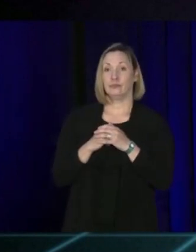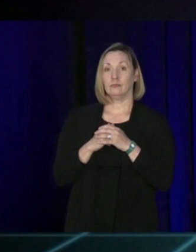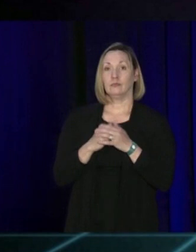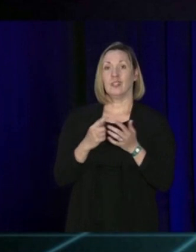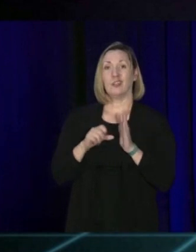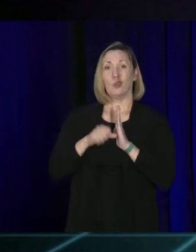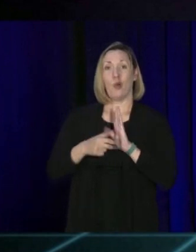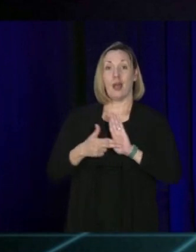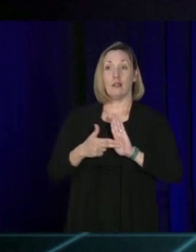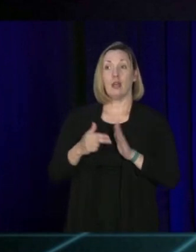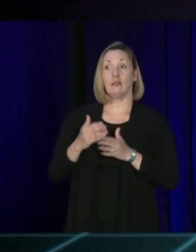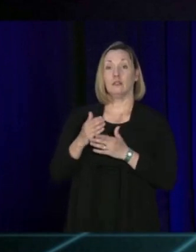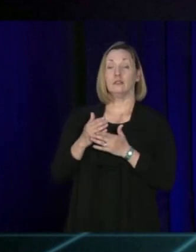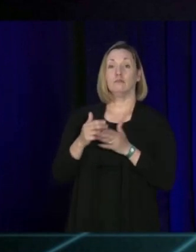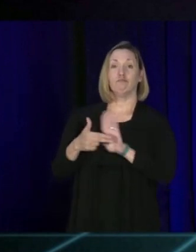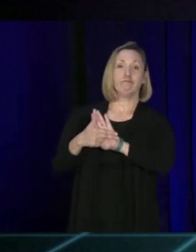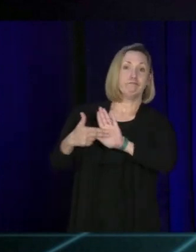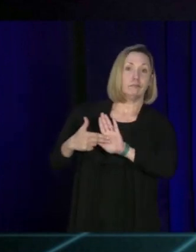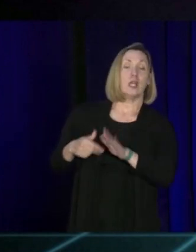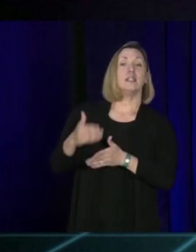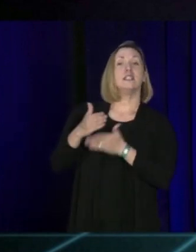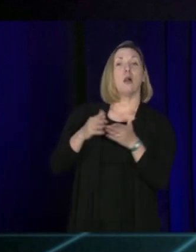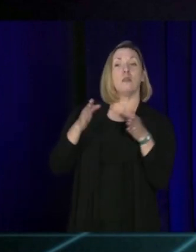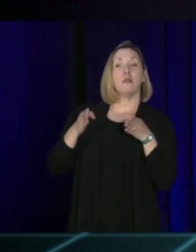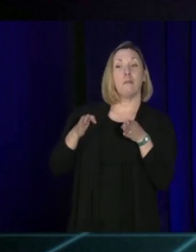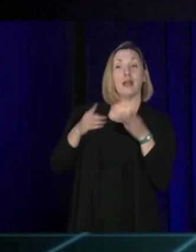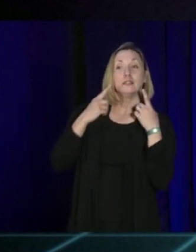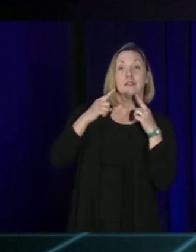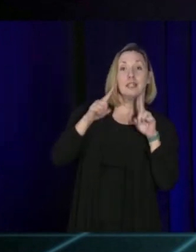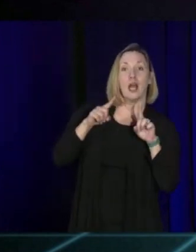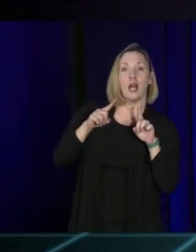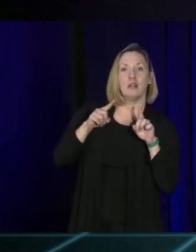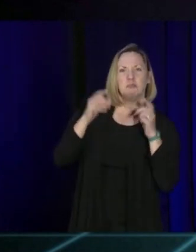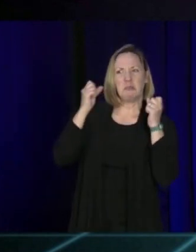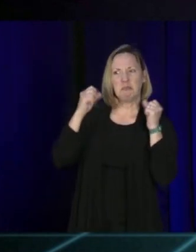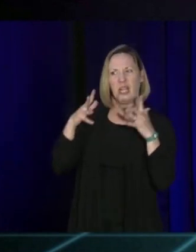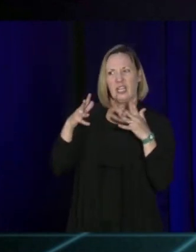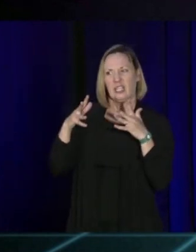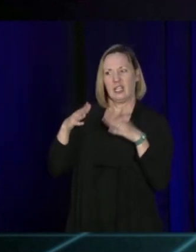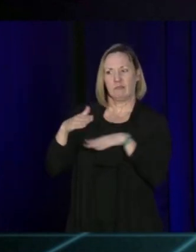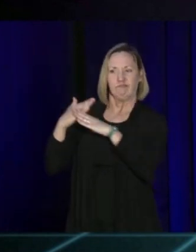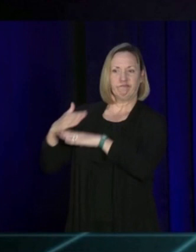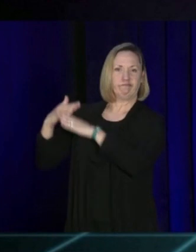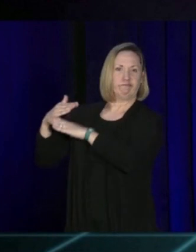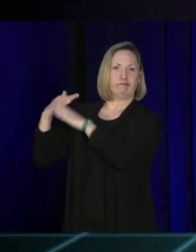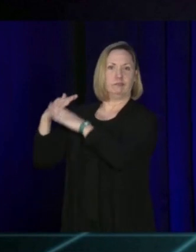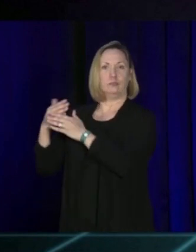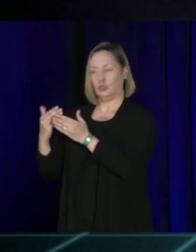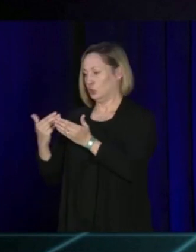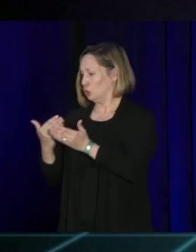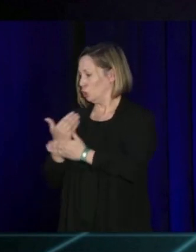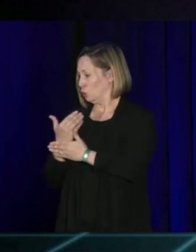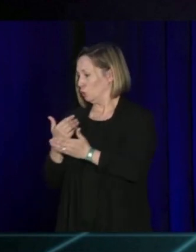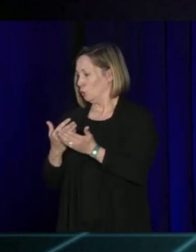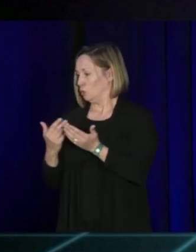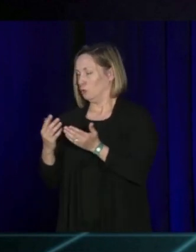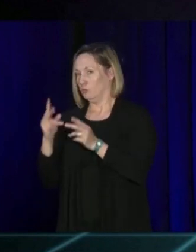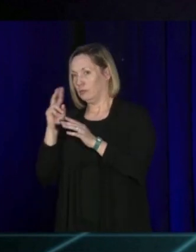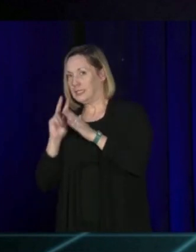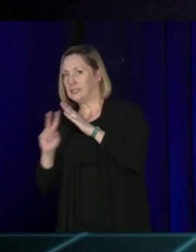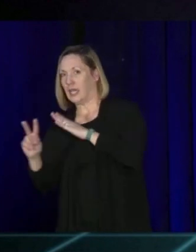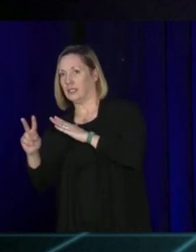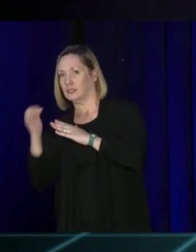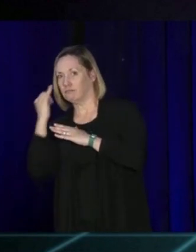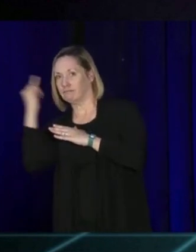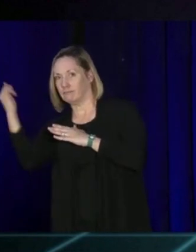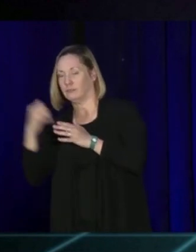some of these paths were successful and many more were dead ends to lead to new insights. And speaking of insights and reflecting on